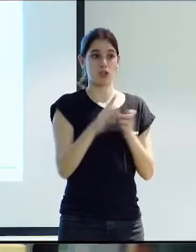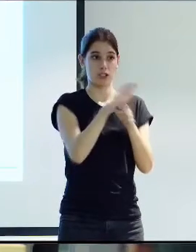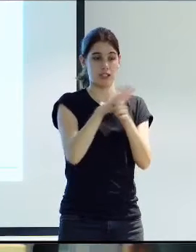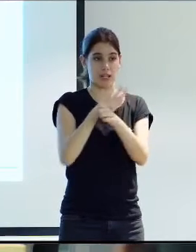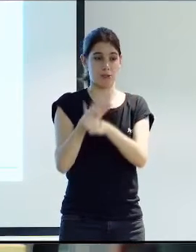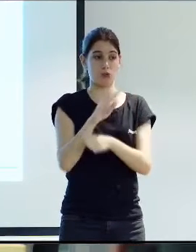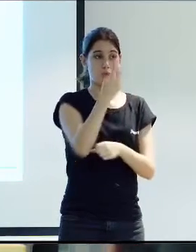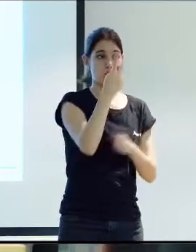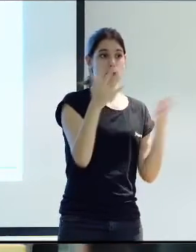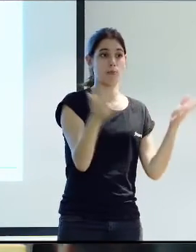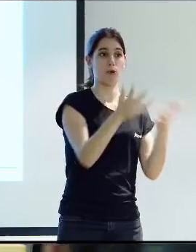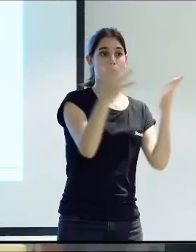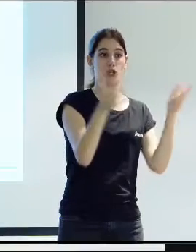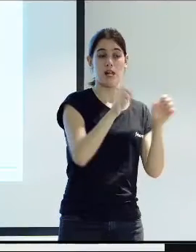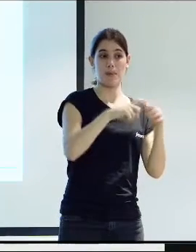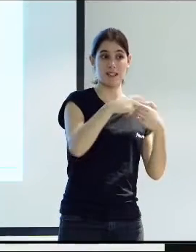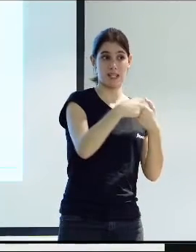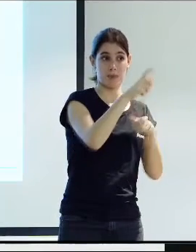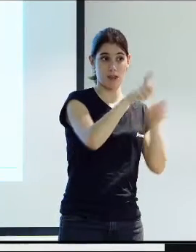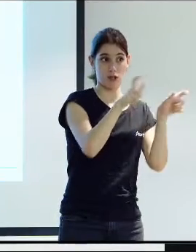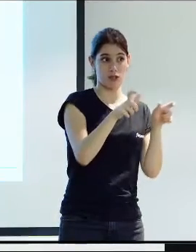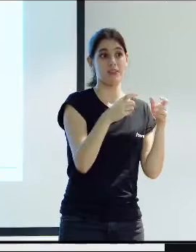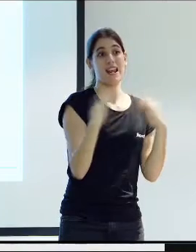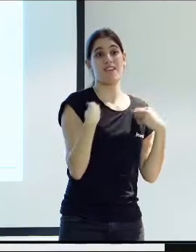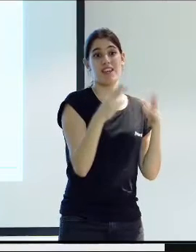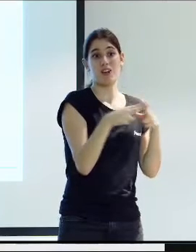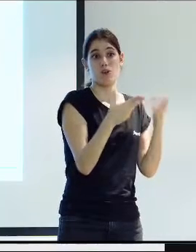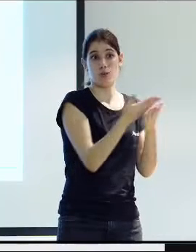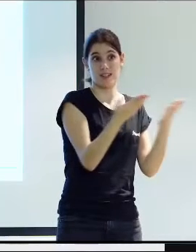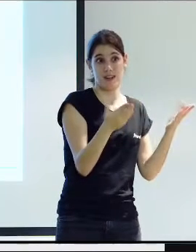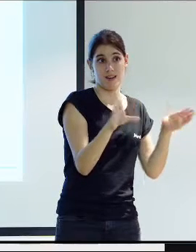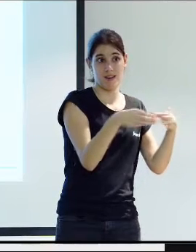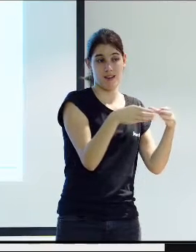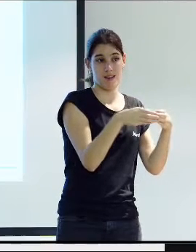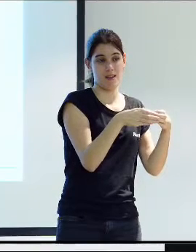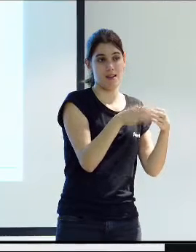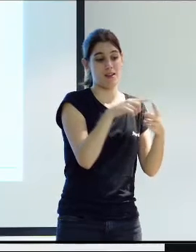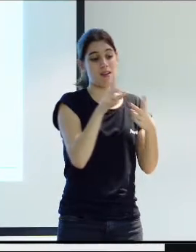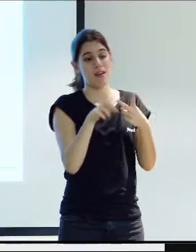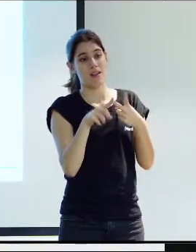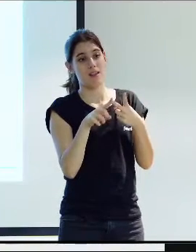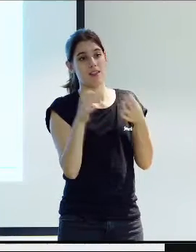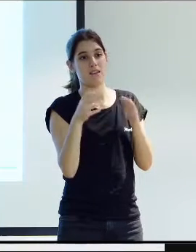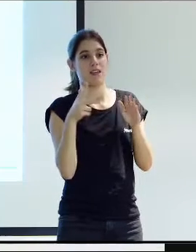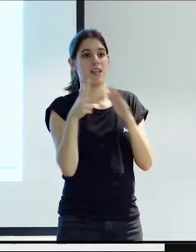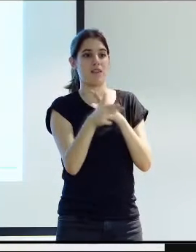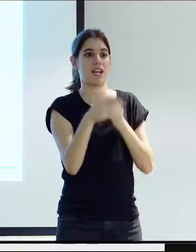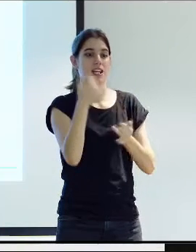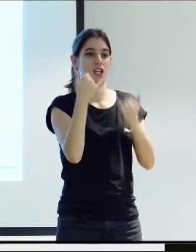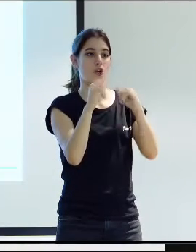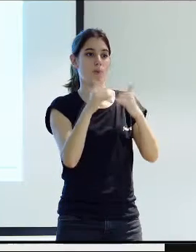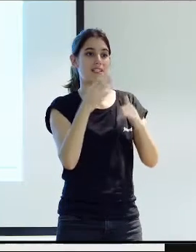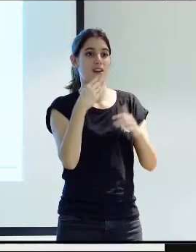changes. We have a participation of a community life to avoid and to